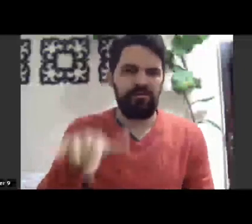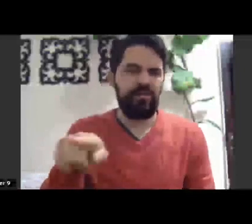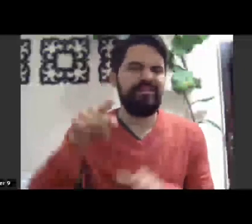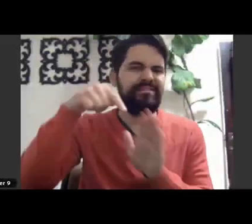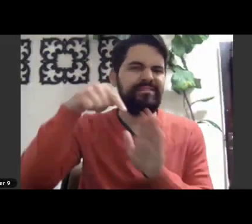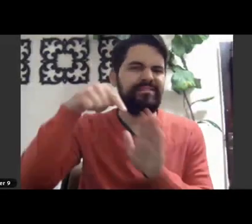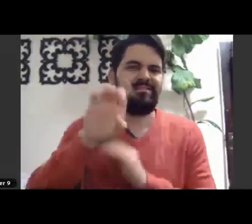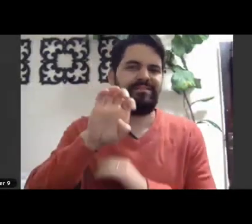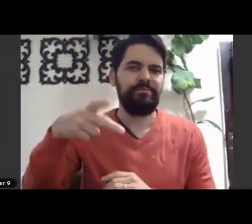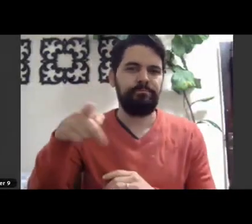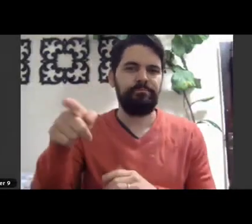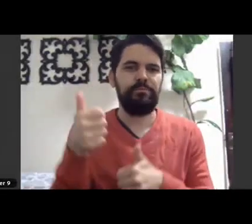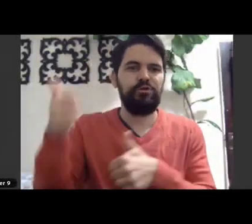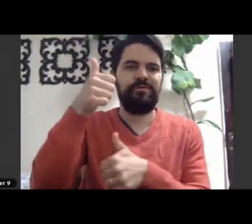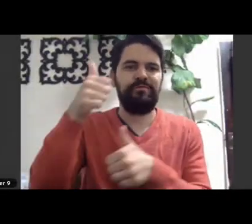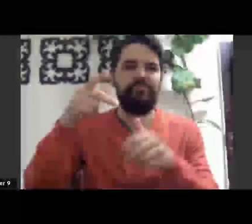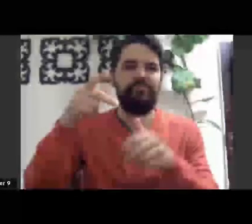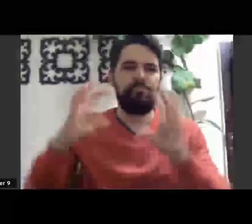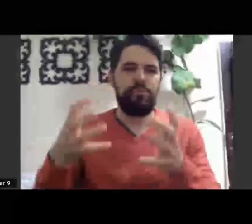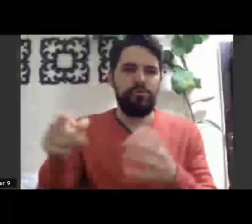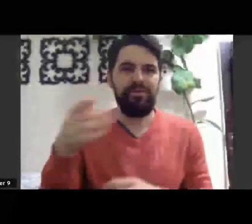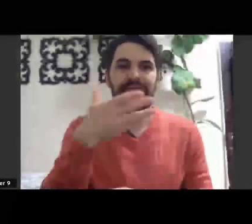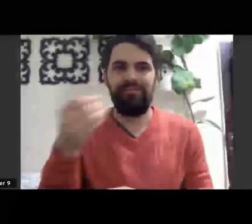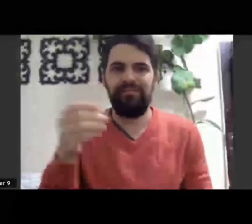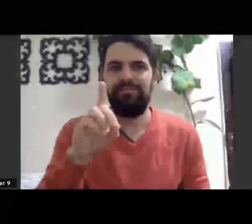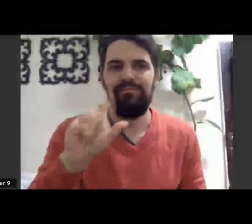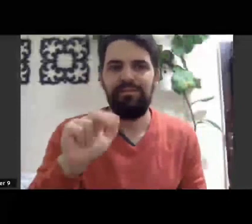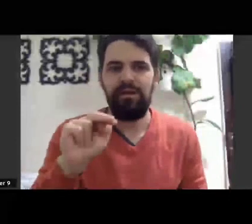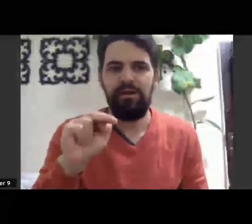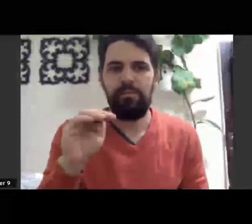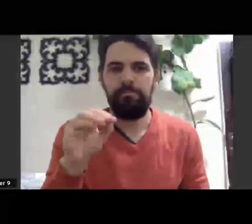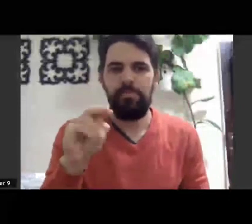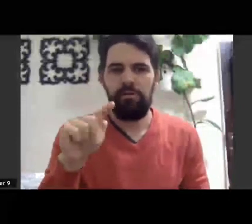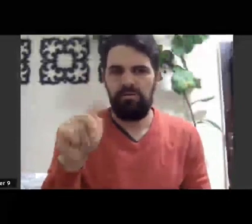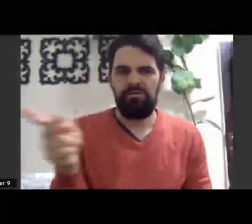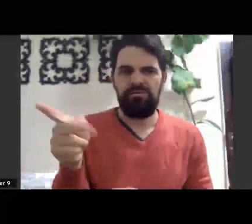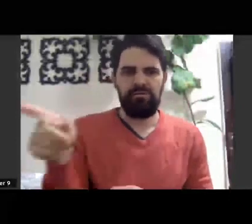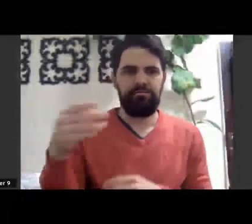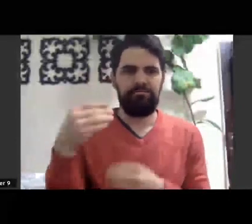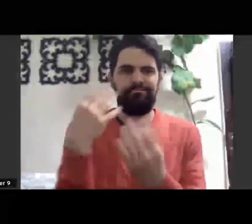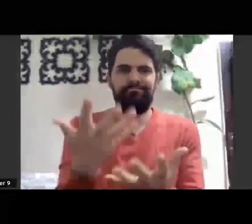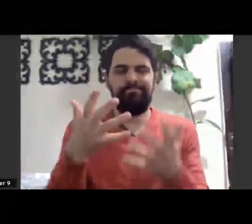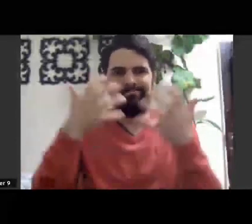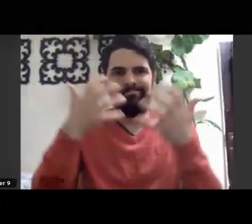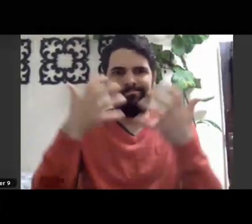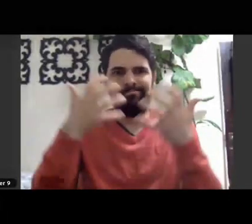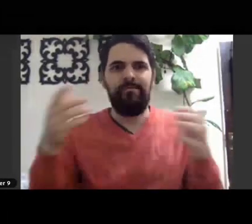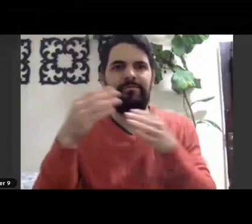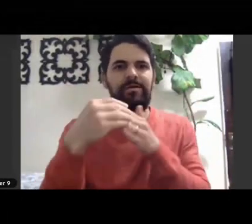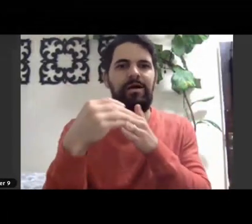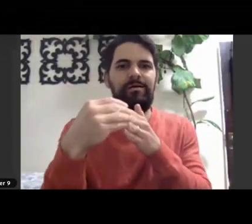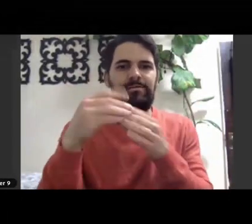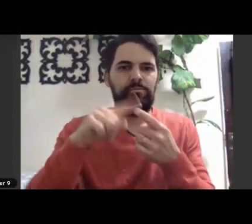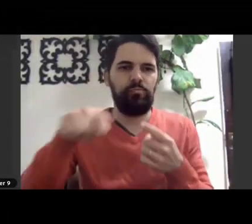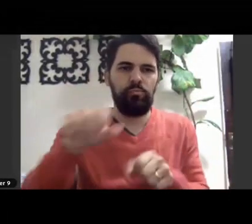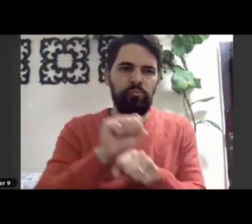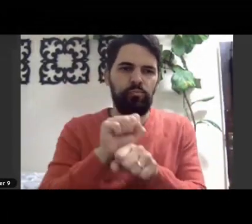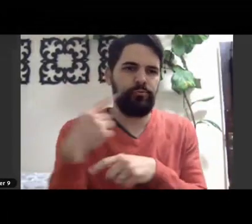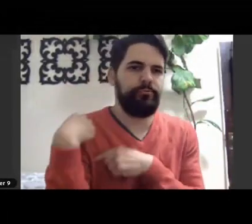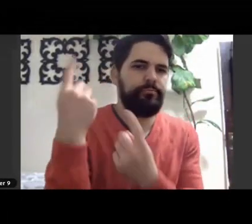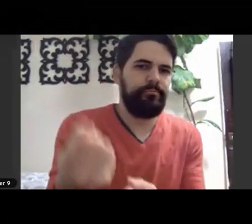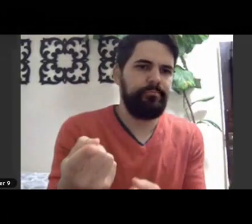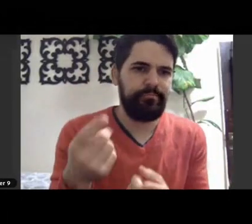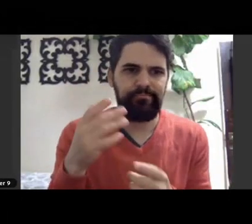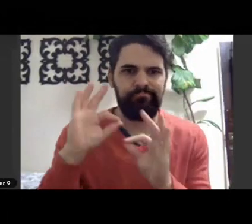Amy Mulcahy-Dunn. She is the DEEP Chief of Party, and as well as Dan Mont. The two of them